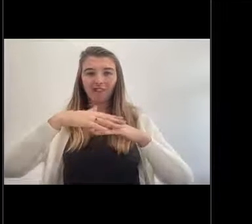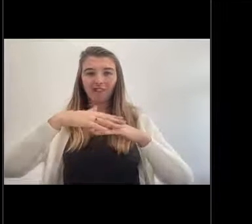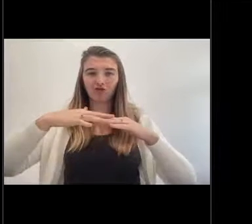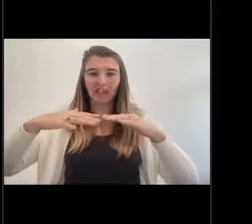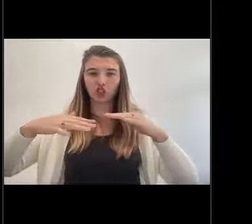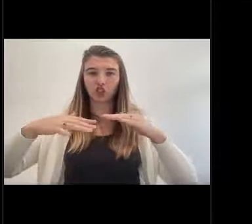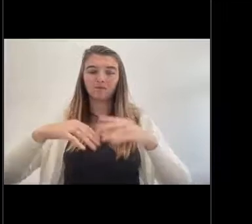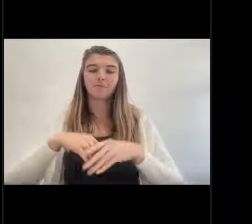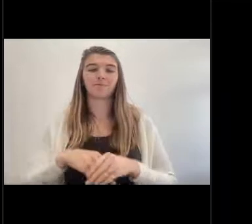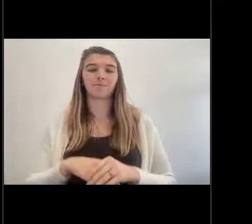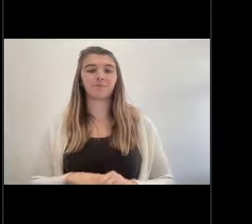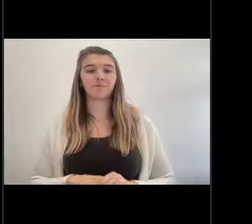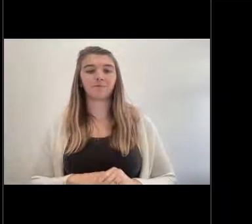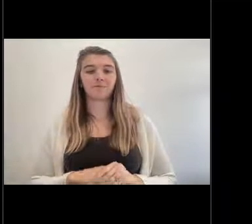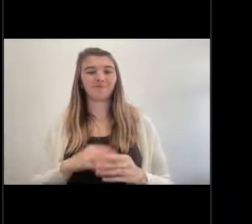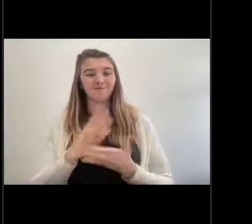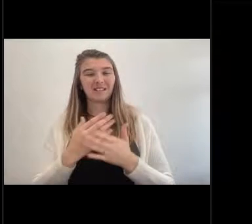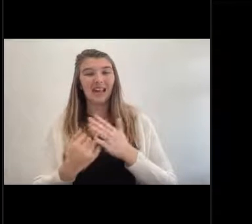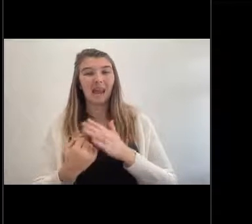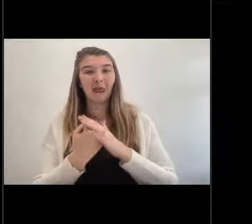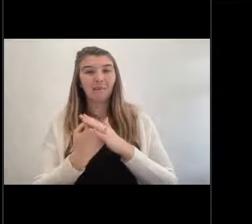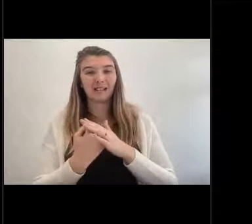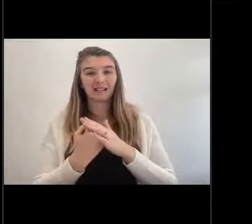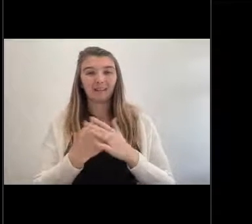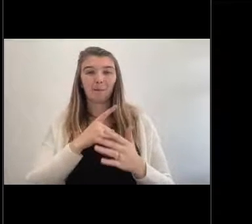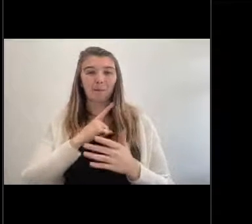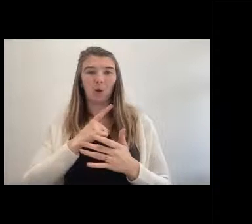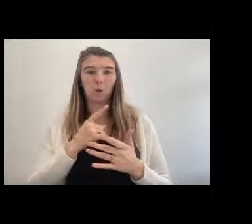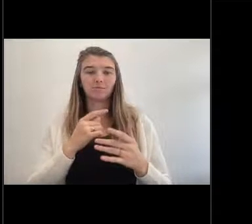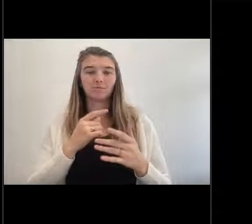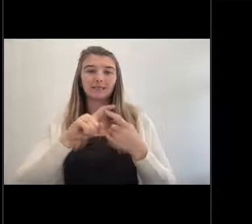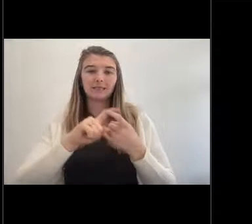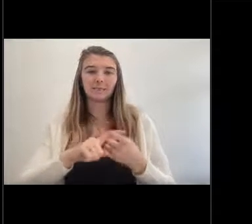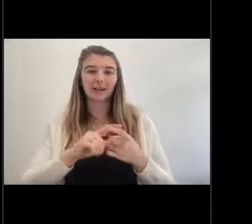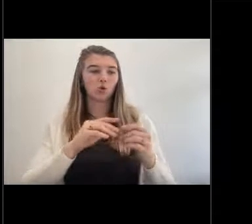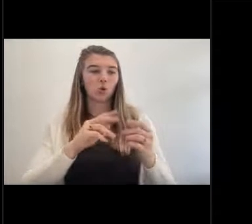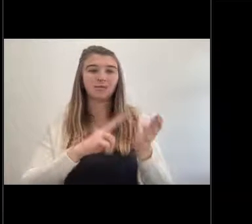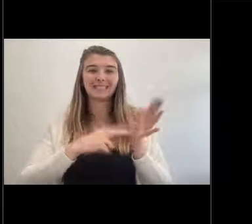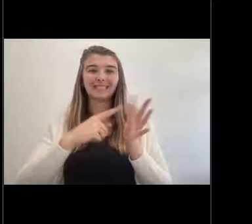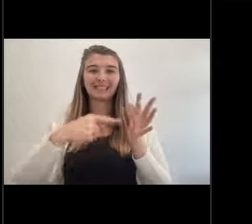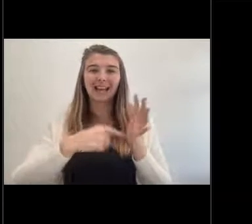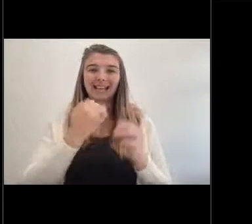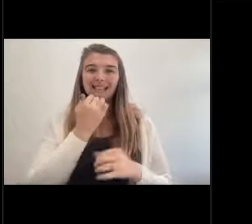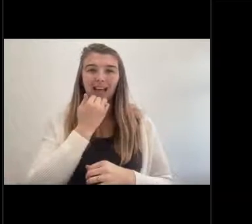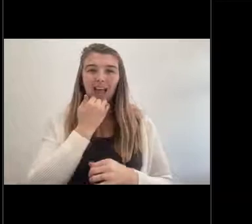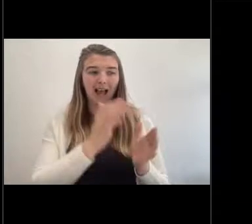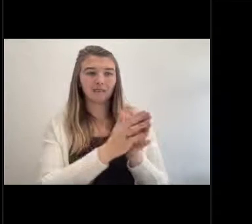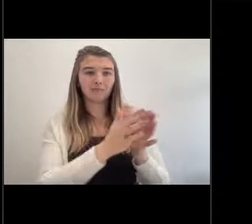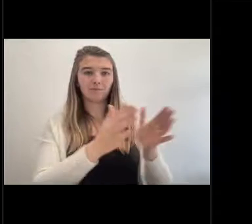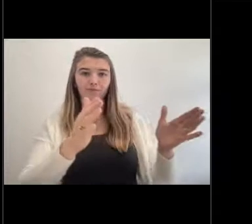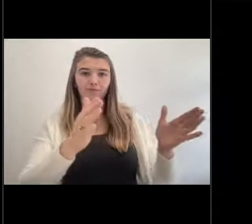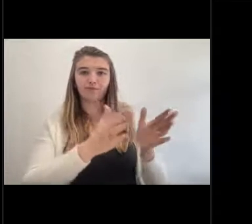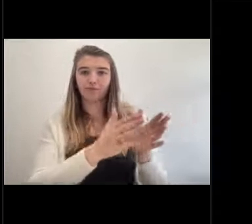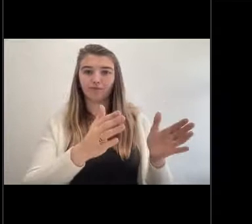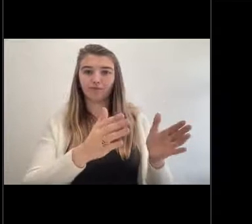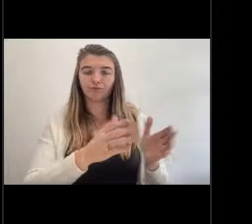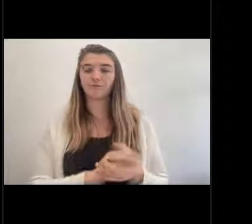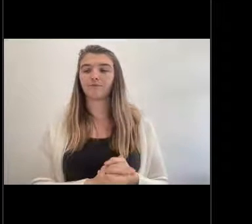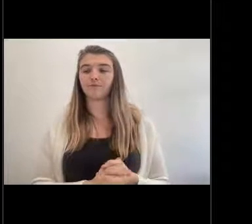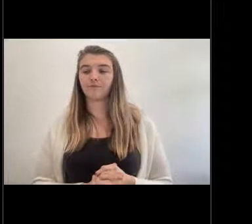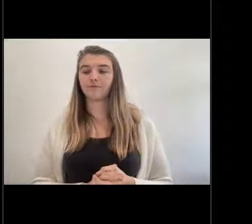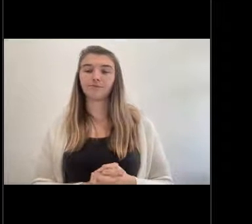will depend on the size of the mesh that you will use. For the case of nanoplastics,